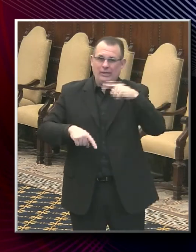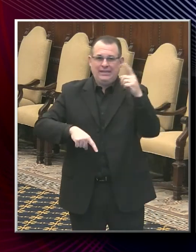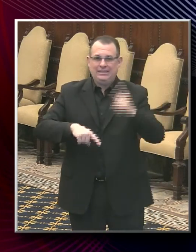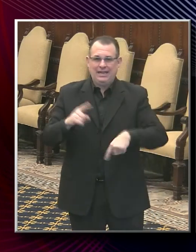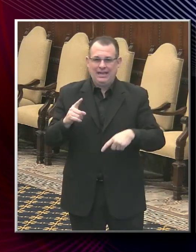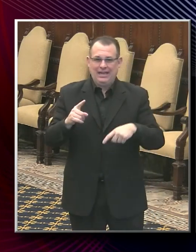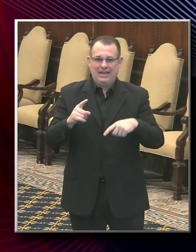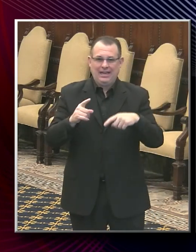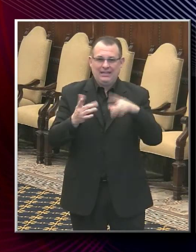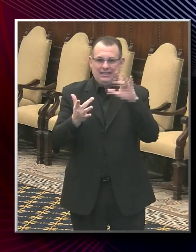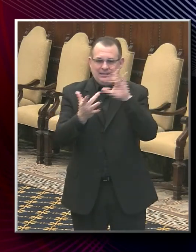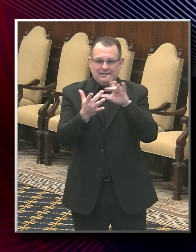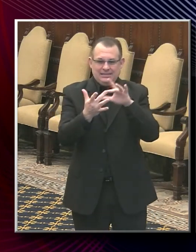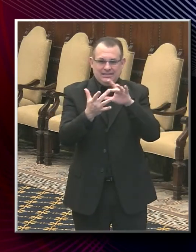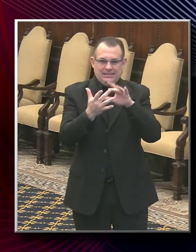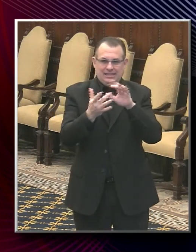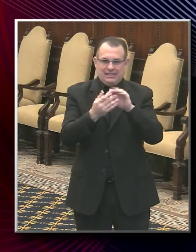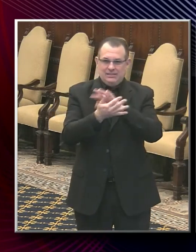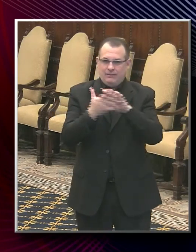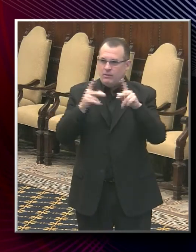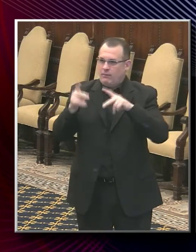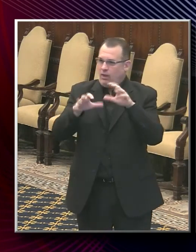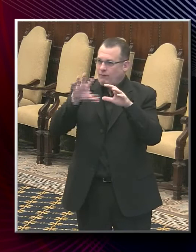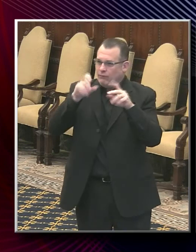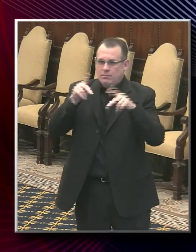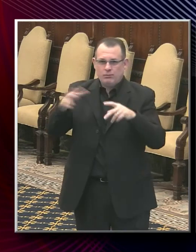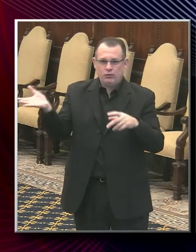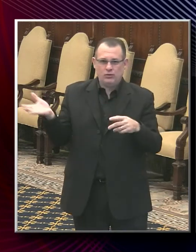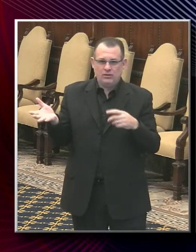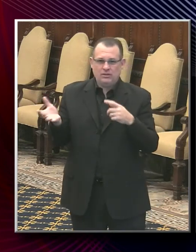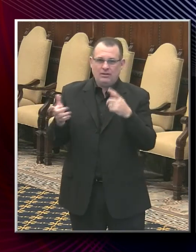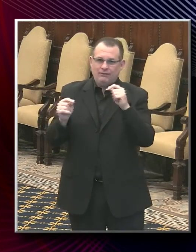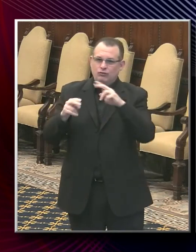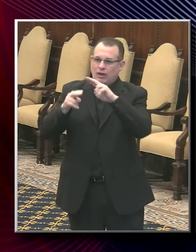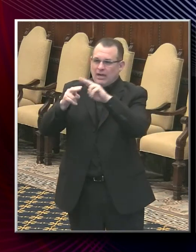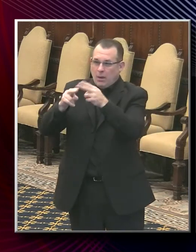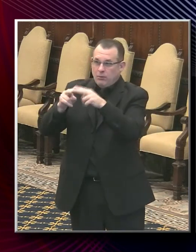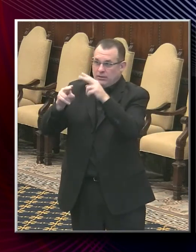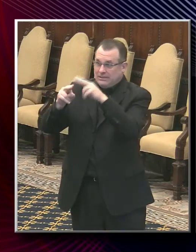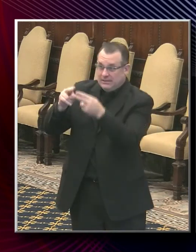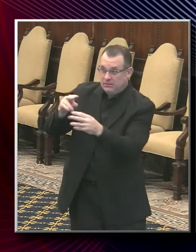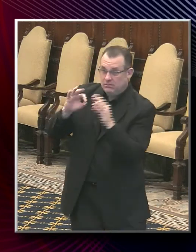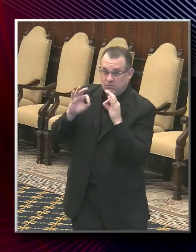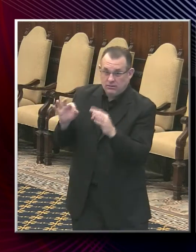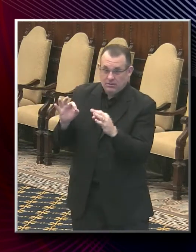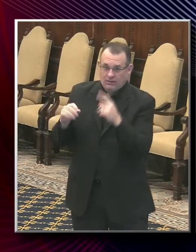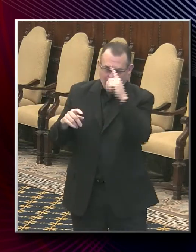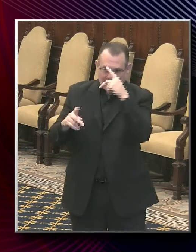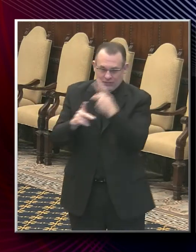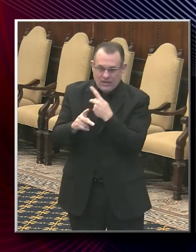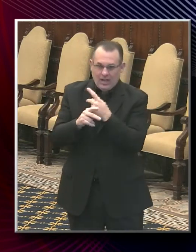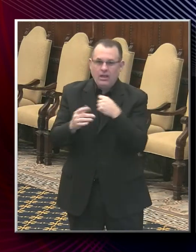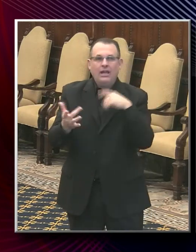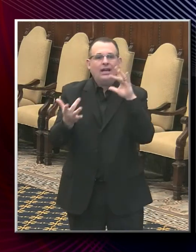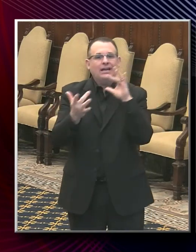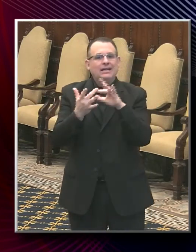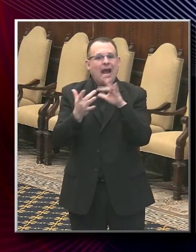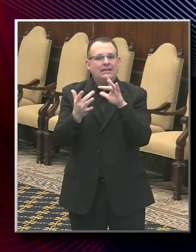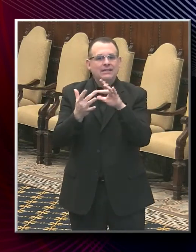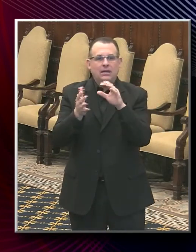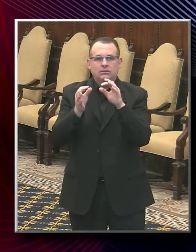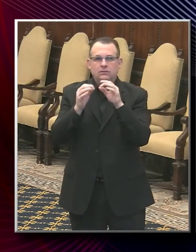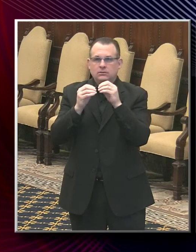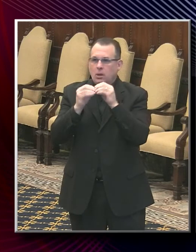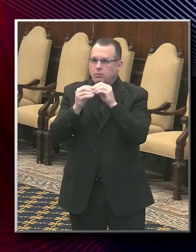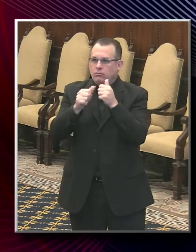tracing for 500 people a day. It's going to have to get to a much lower level for us to be able to quickly identify those contacts and make sure that we stop the chain of transmission. So we're